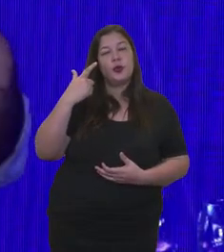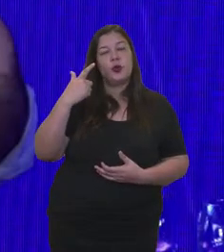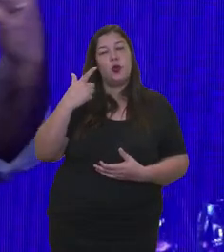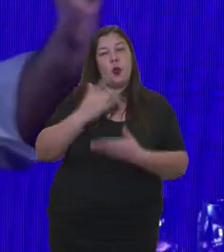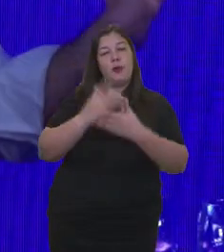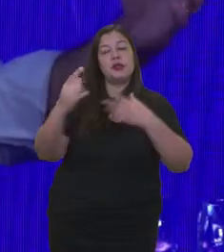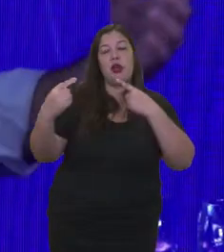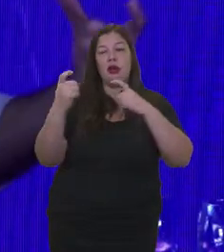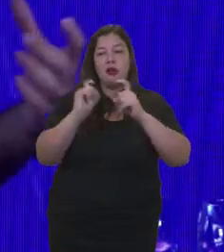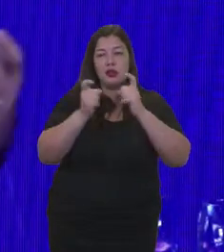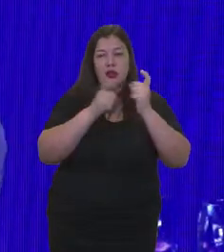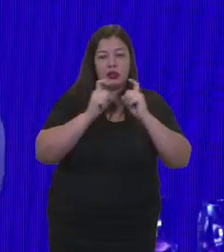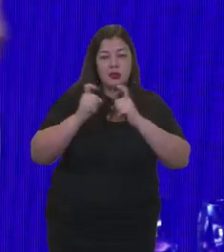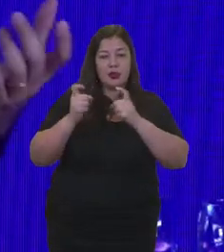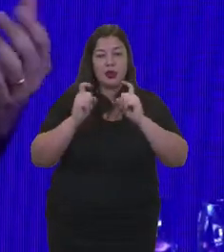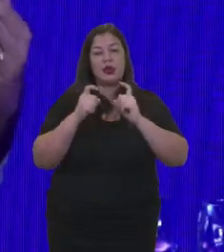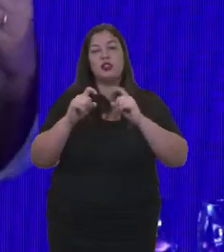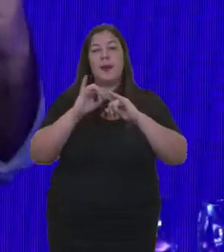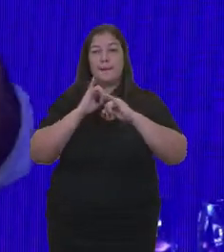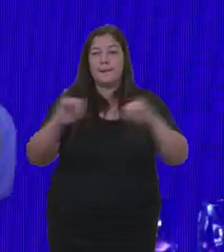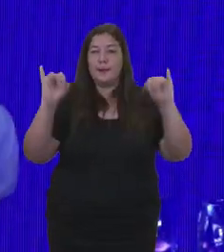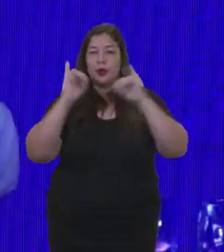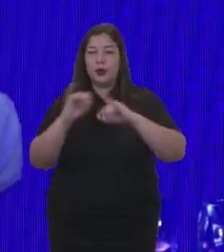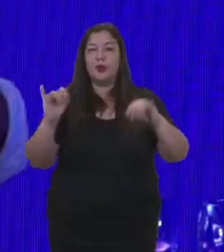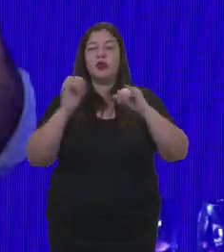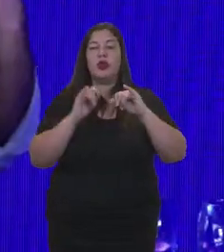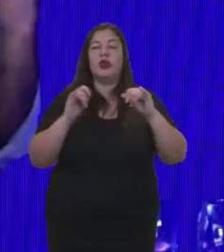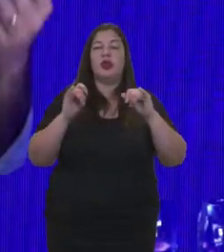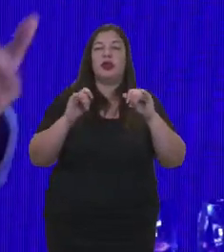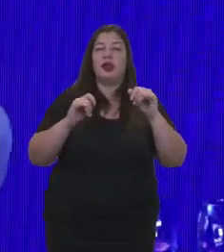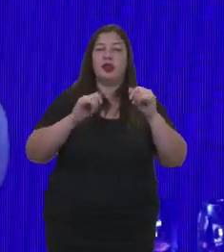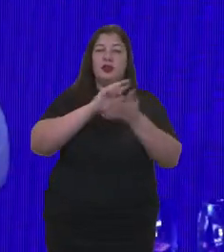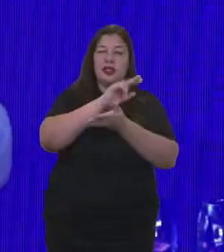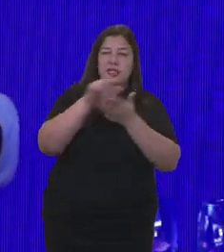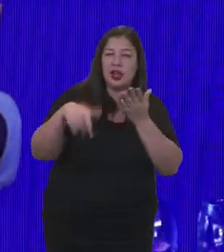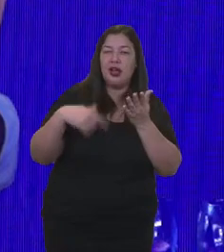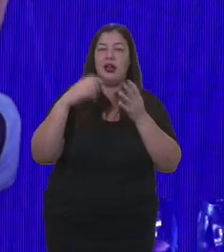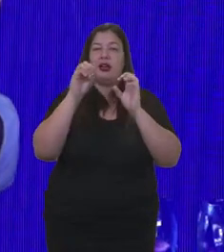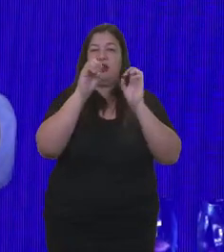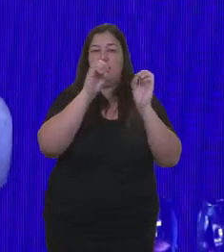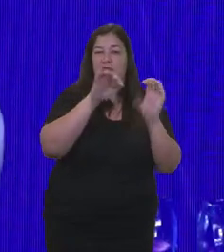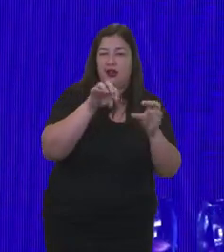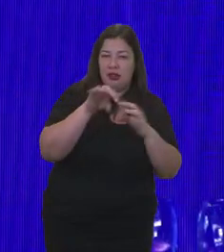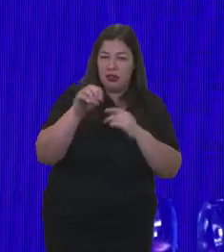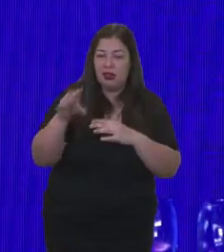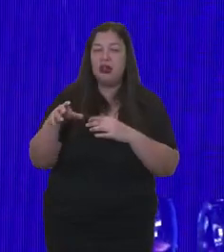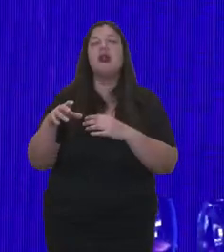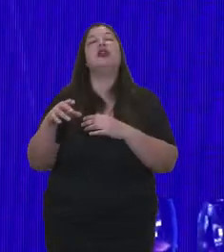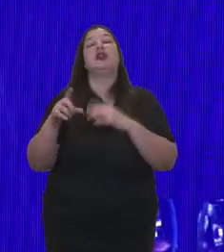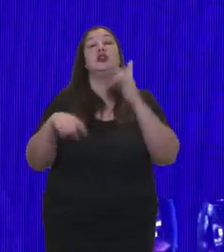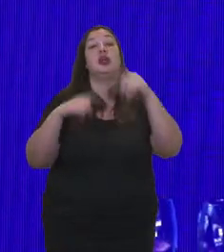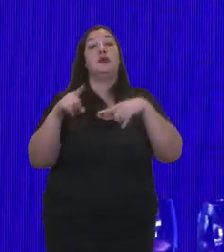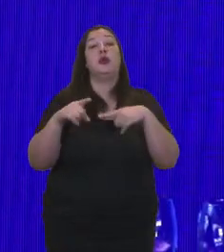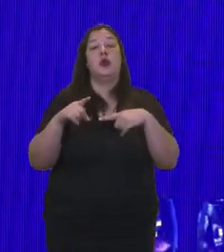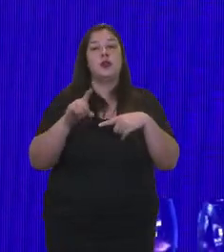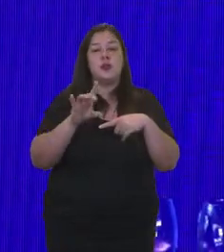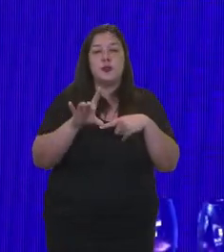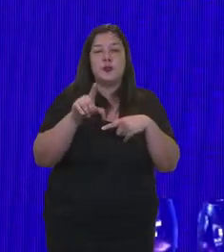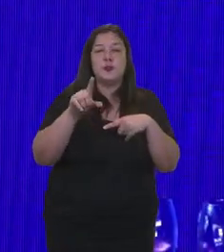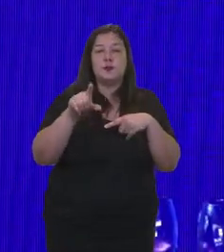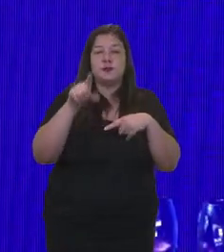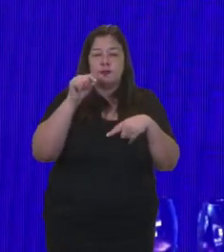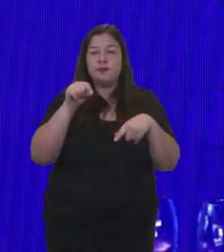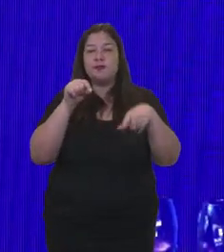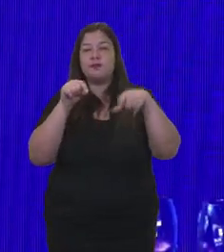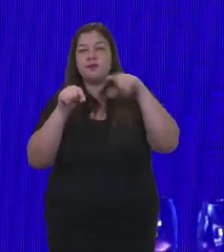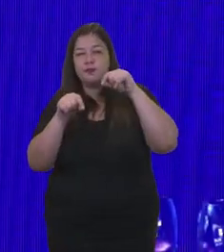to promote awareness in the theme lines like diversity, education, and to try